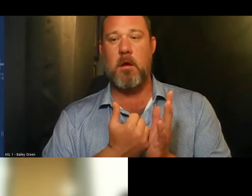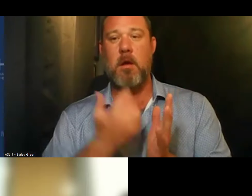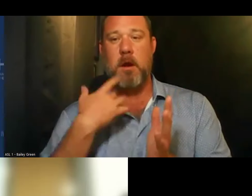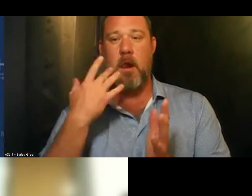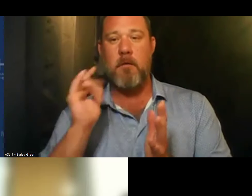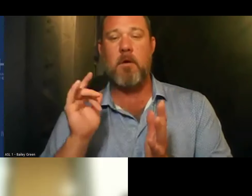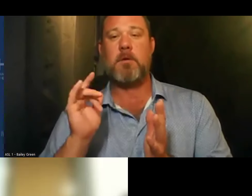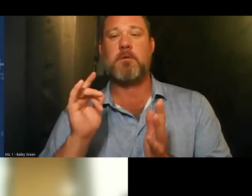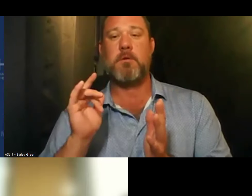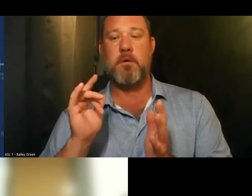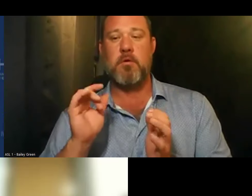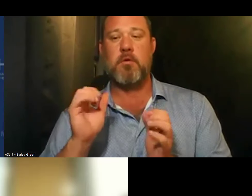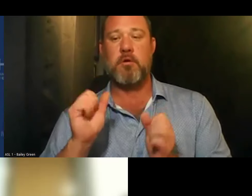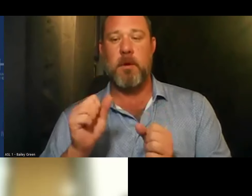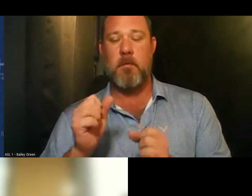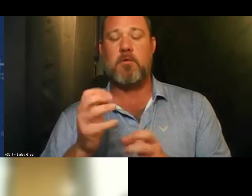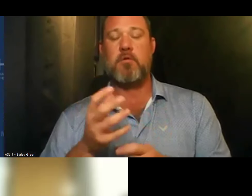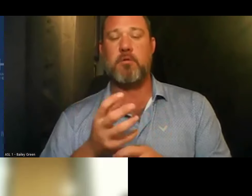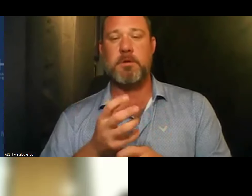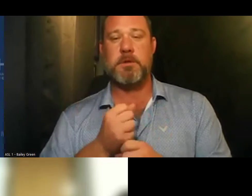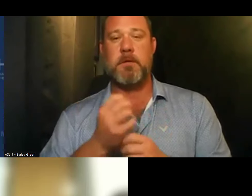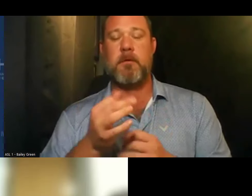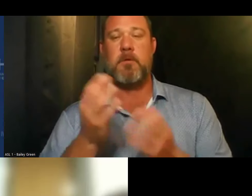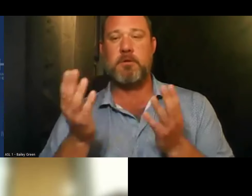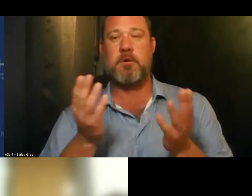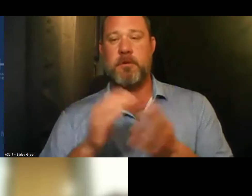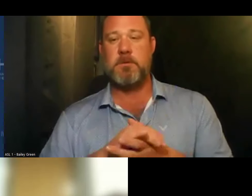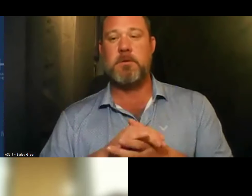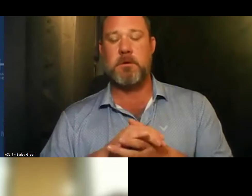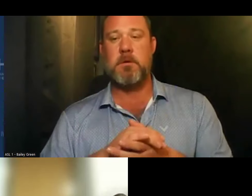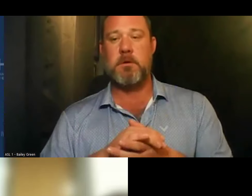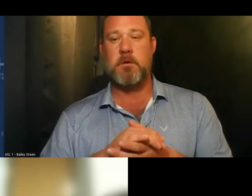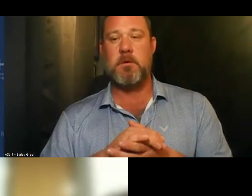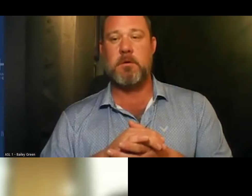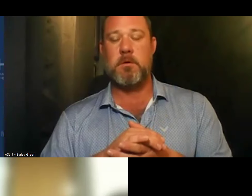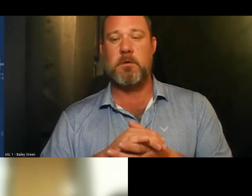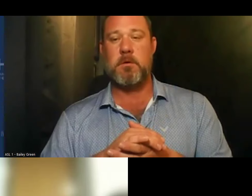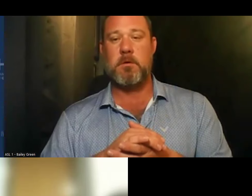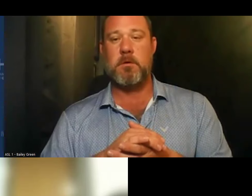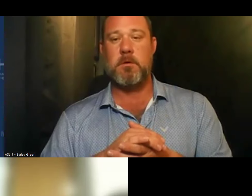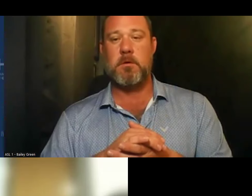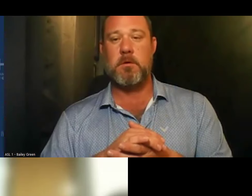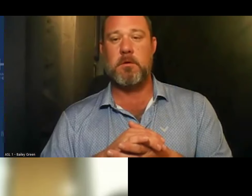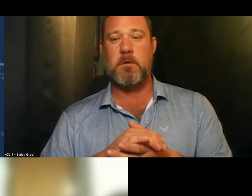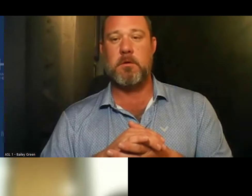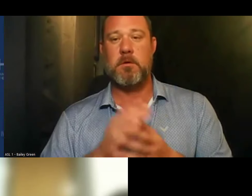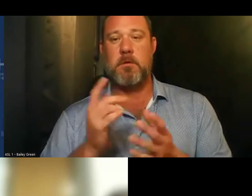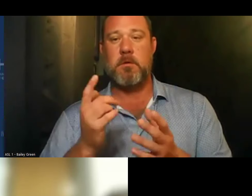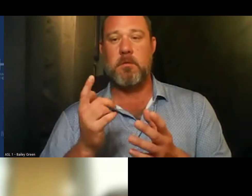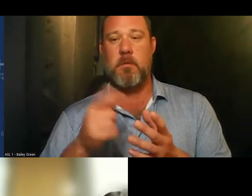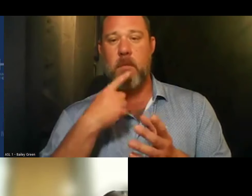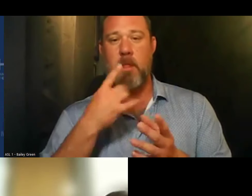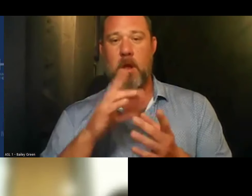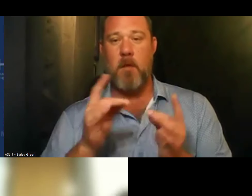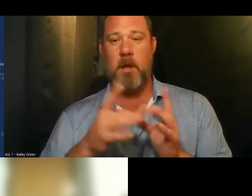Californians to be able to get such service. Are we going on public